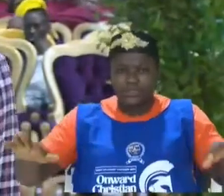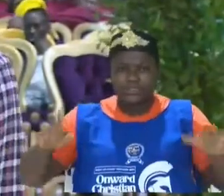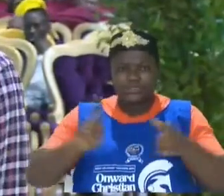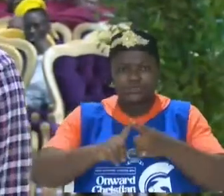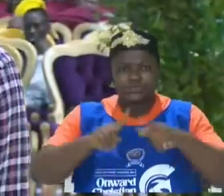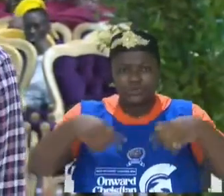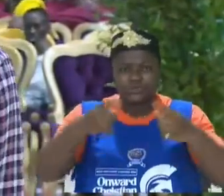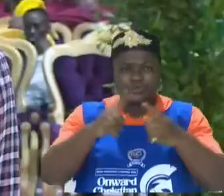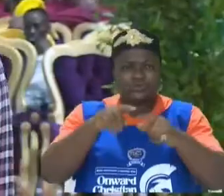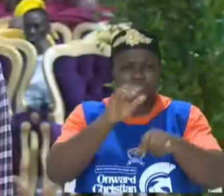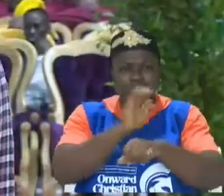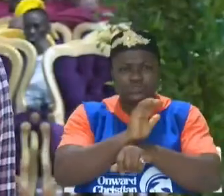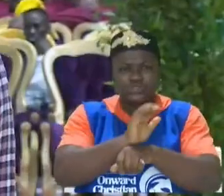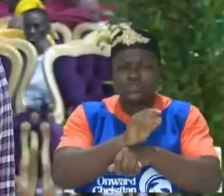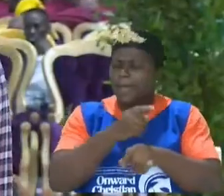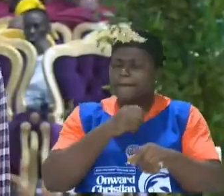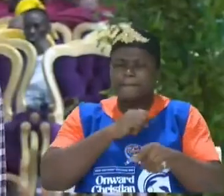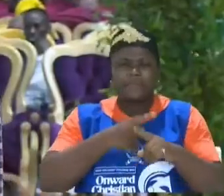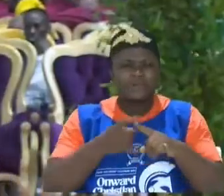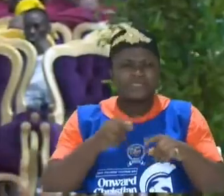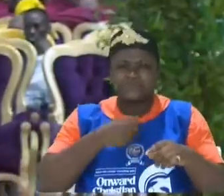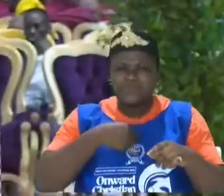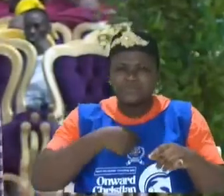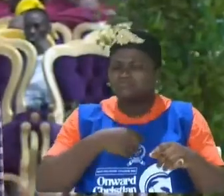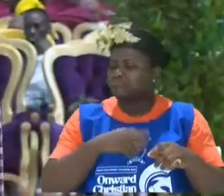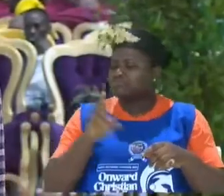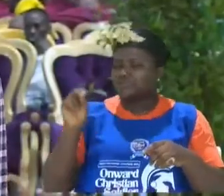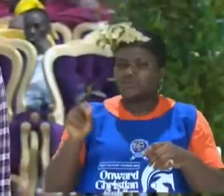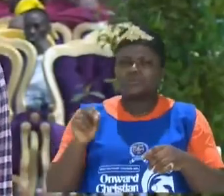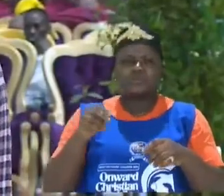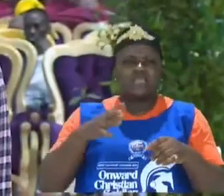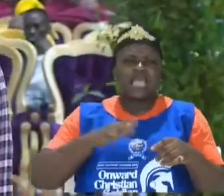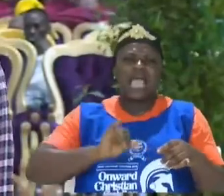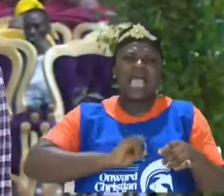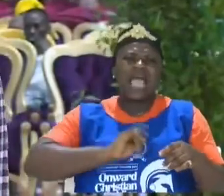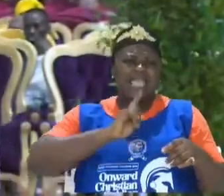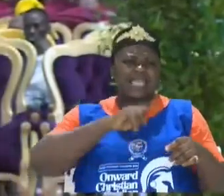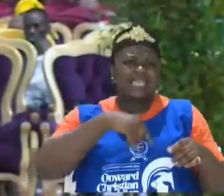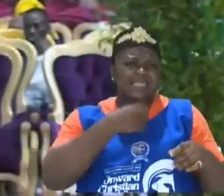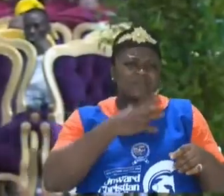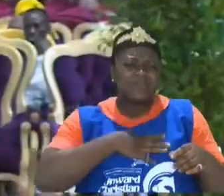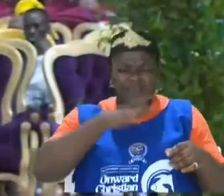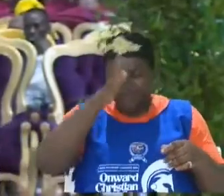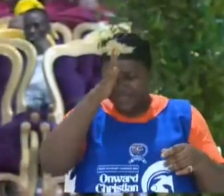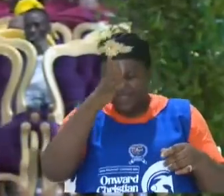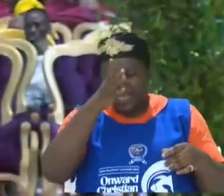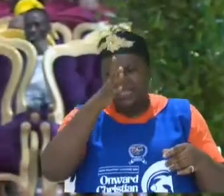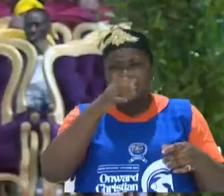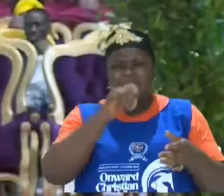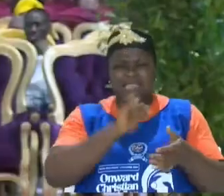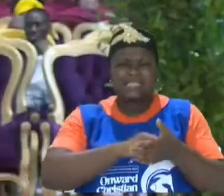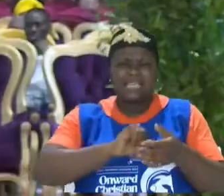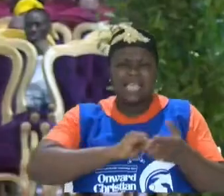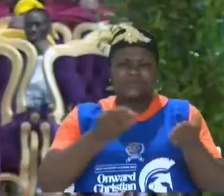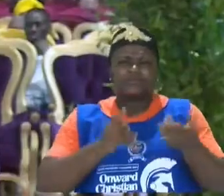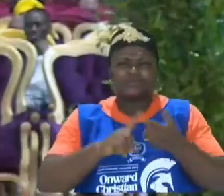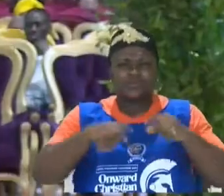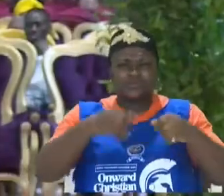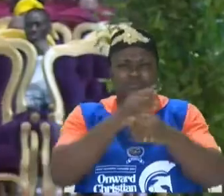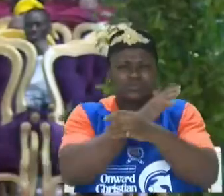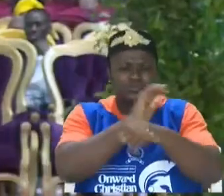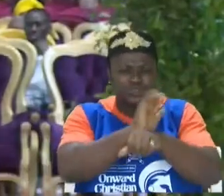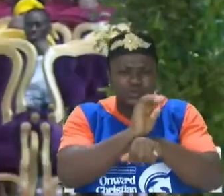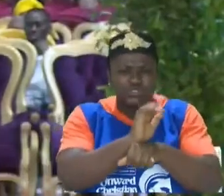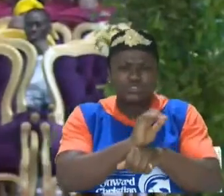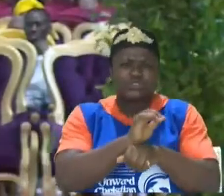day, I say, I want to go to church. I want to go and see what these people are doing there. My father threatened me that if you try it,